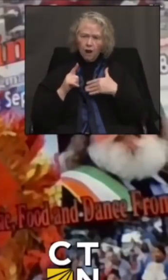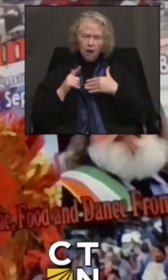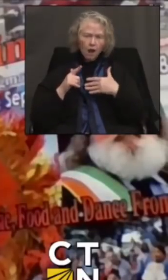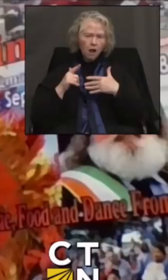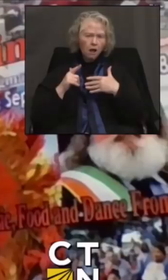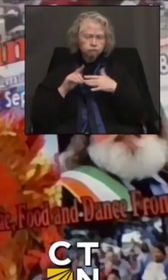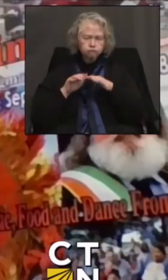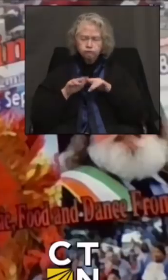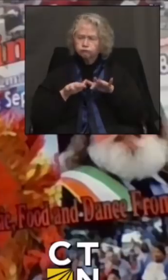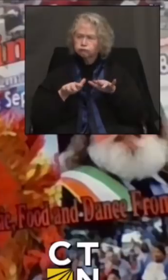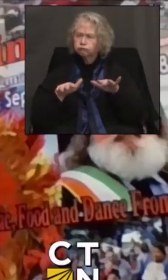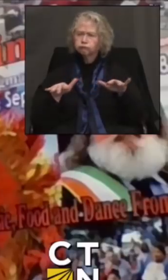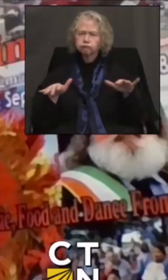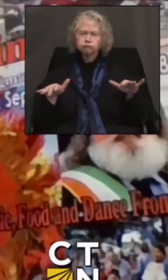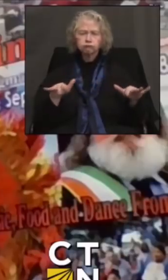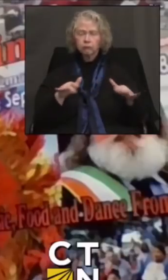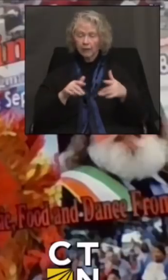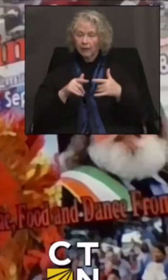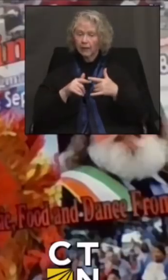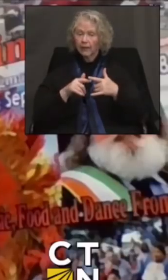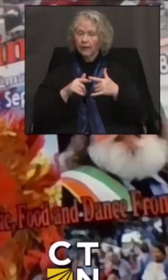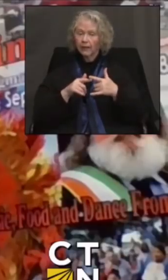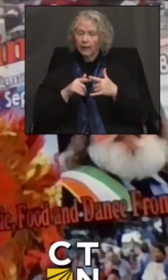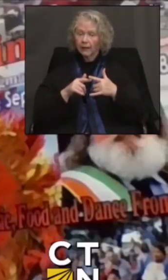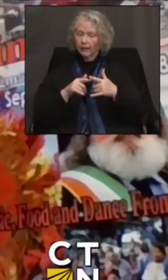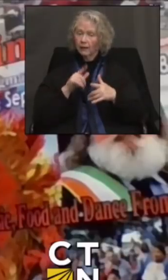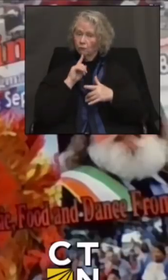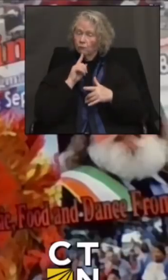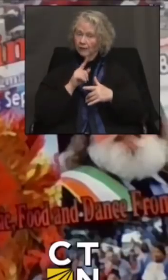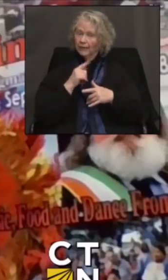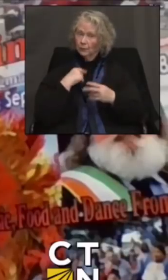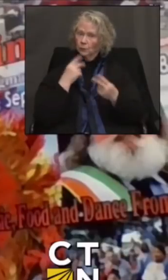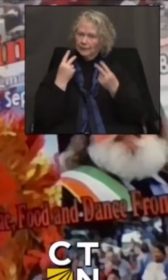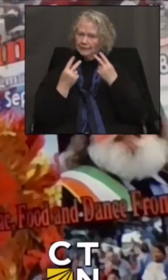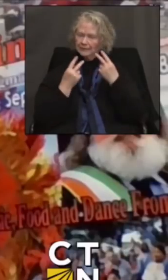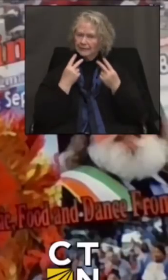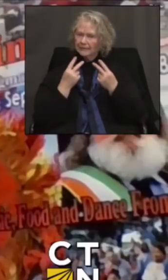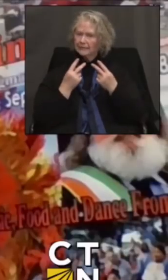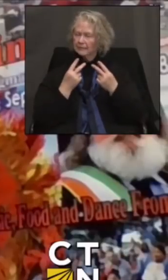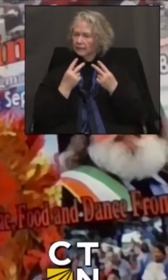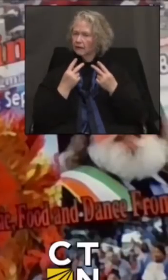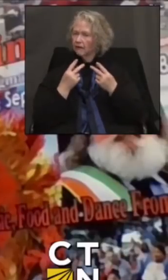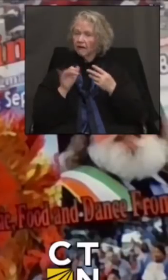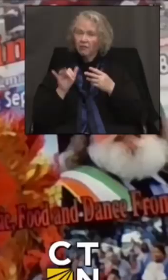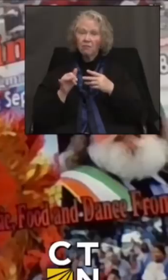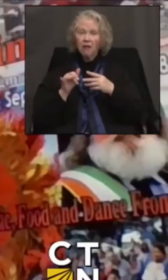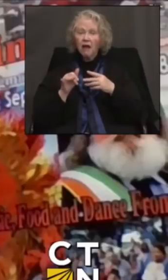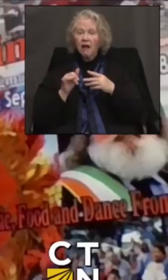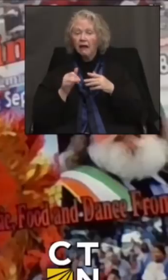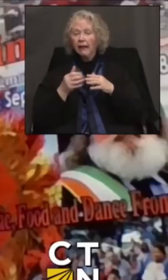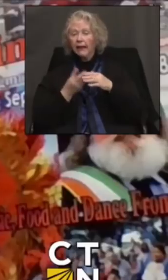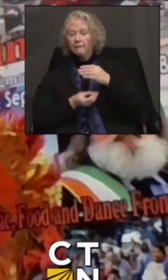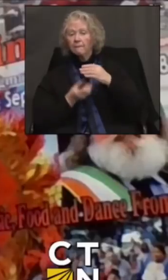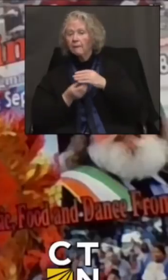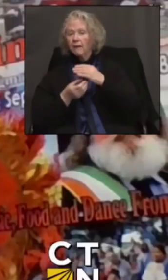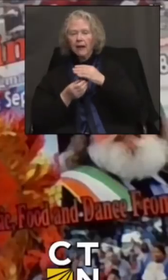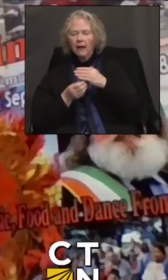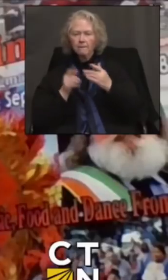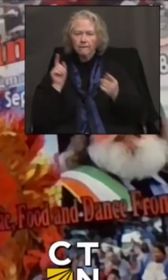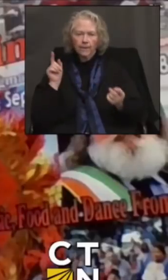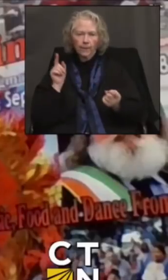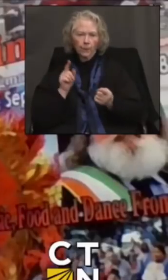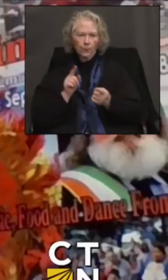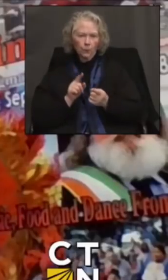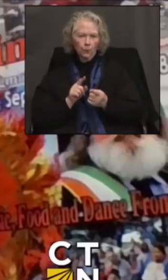of actually going into the inner city. And we're looking at the coverage gap where the commissioner presented to us a couple